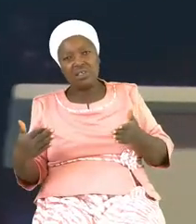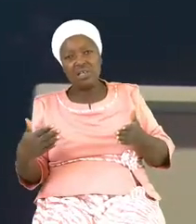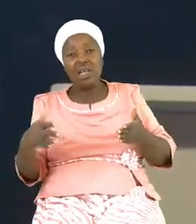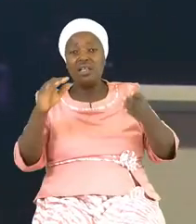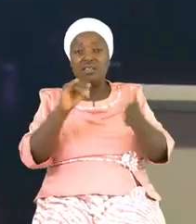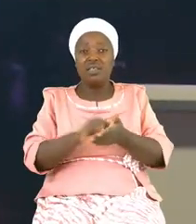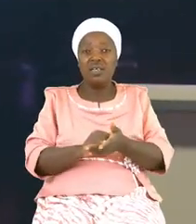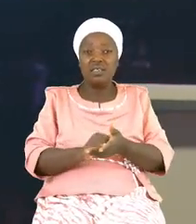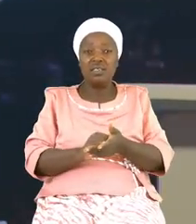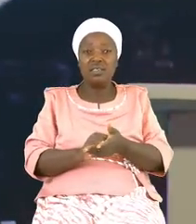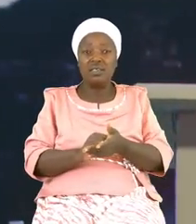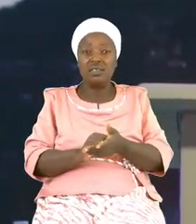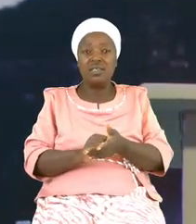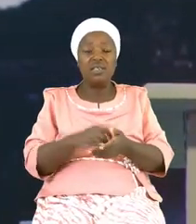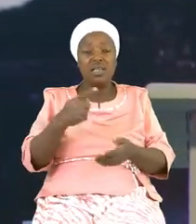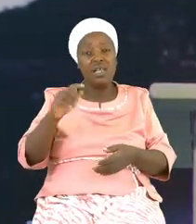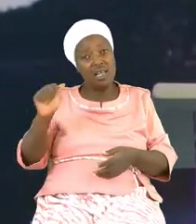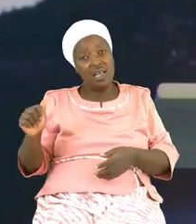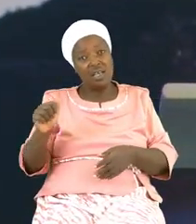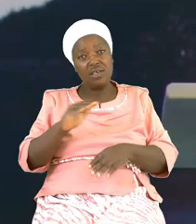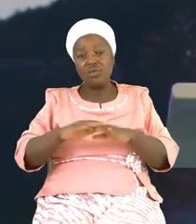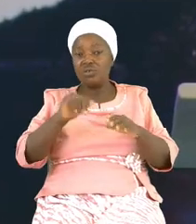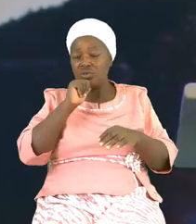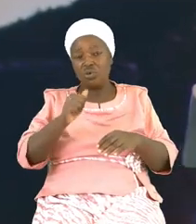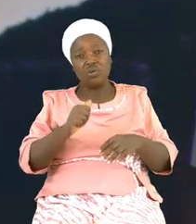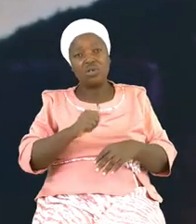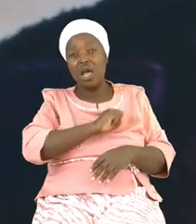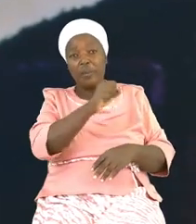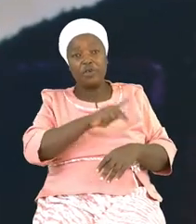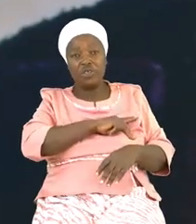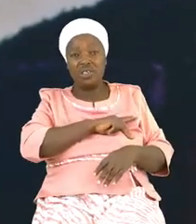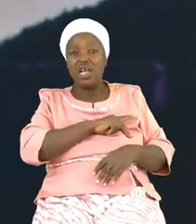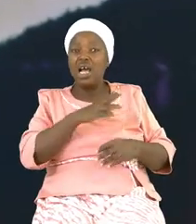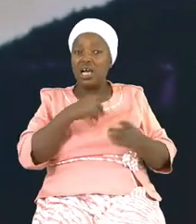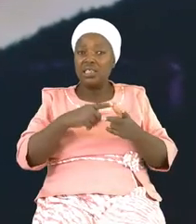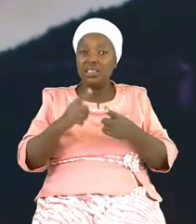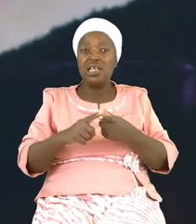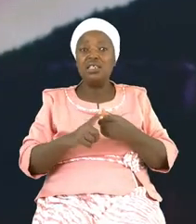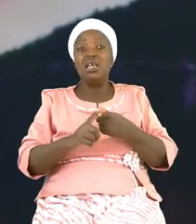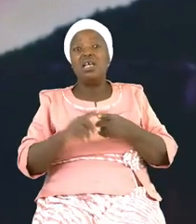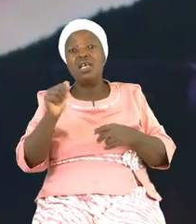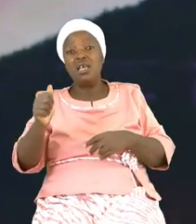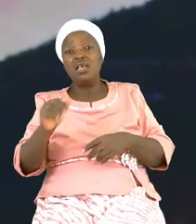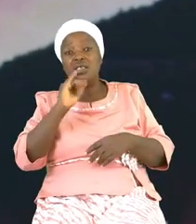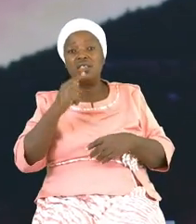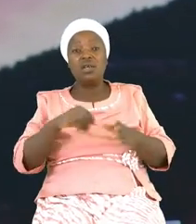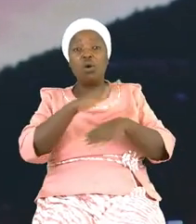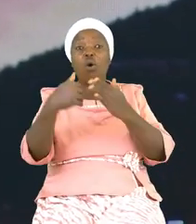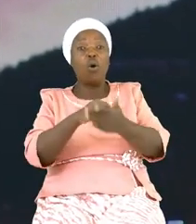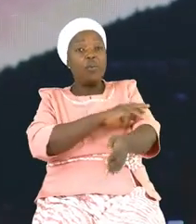the A does not appreciate. And A is the Almighty, is